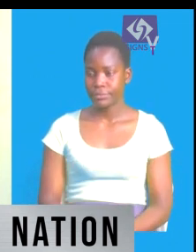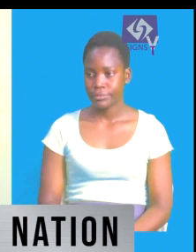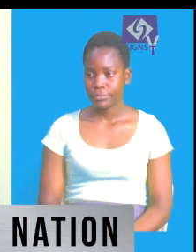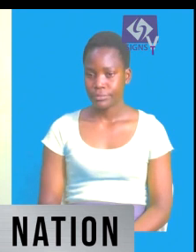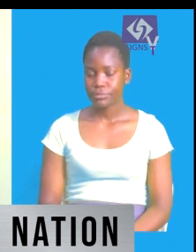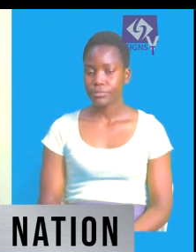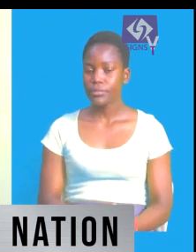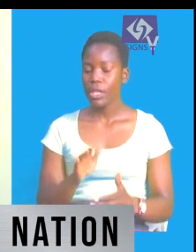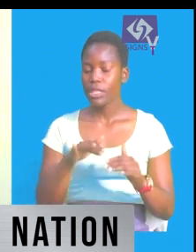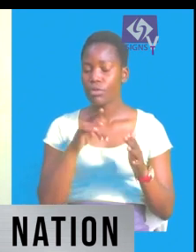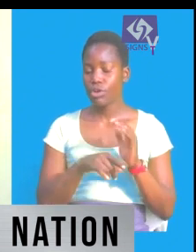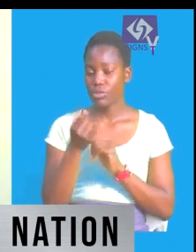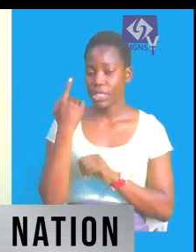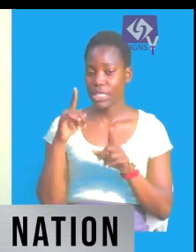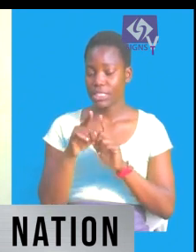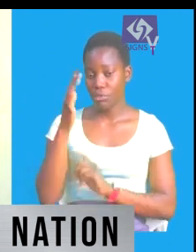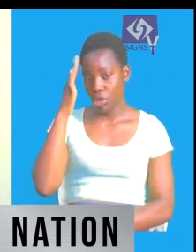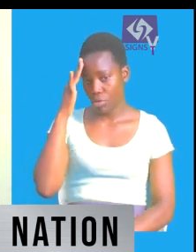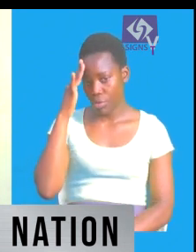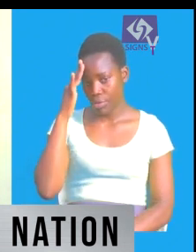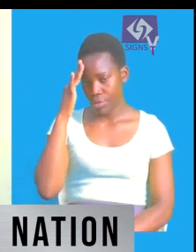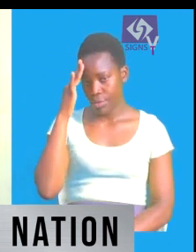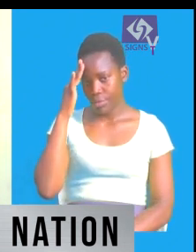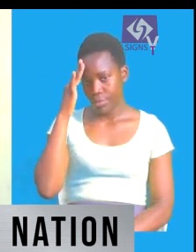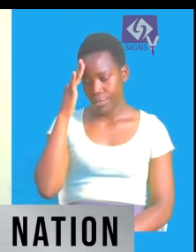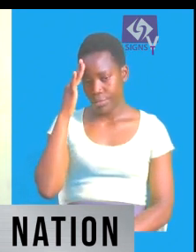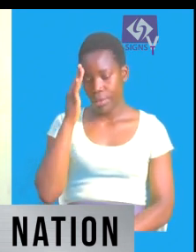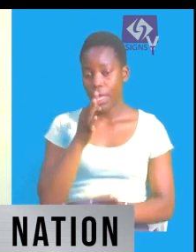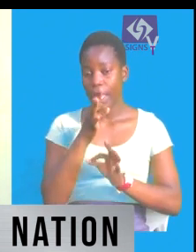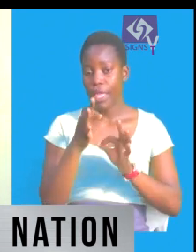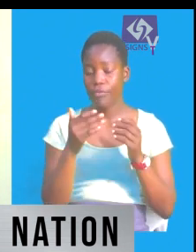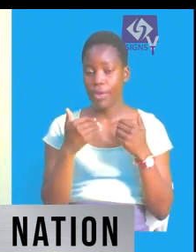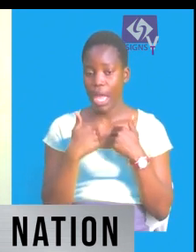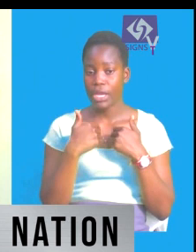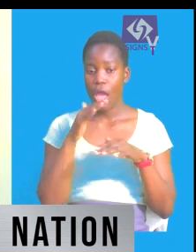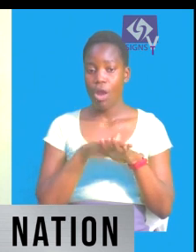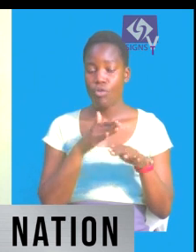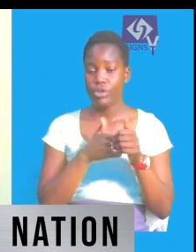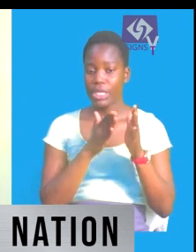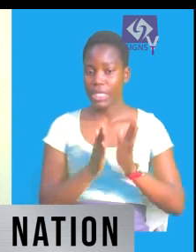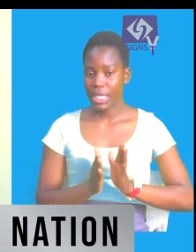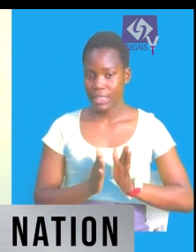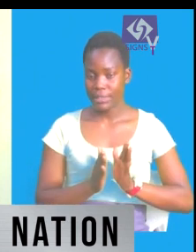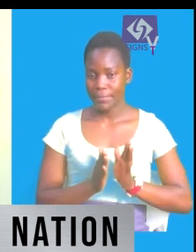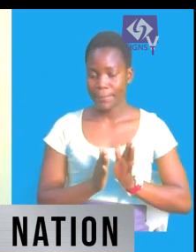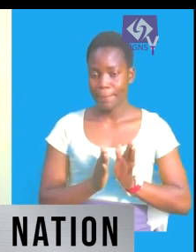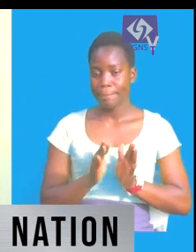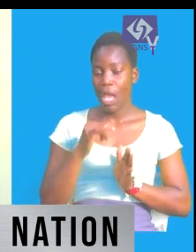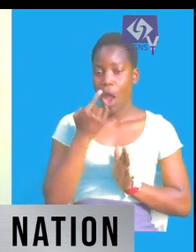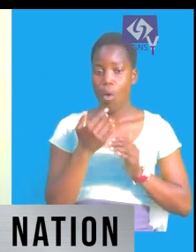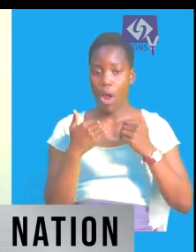we understand, than we know. Okay. If we had good leaders who